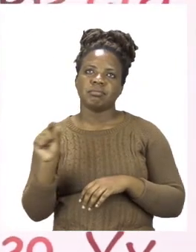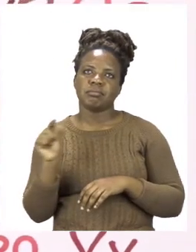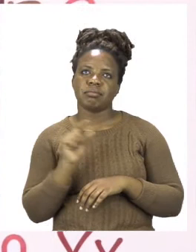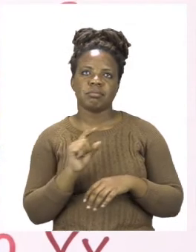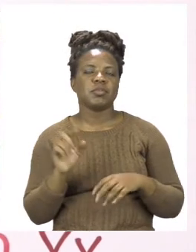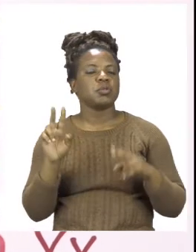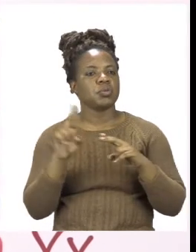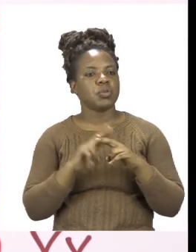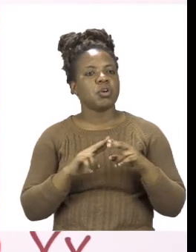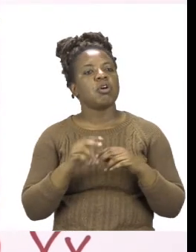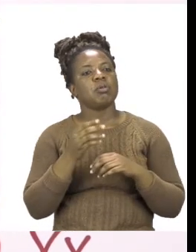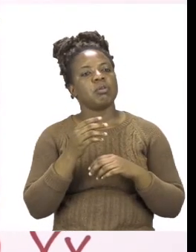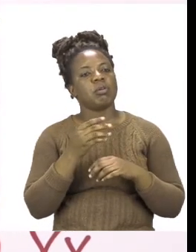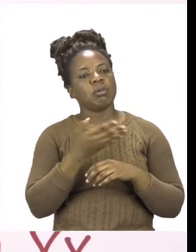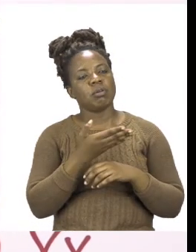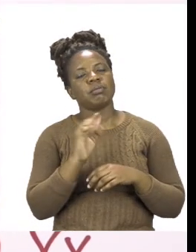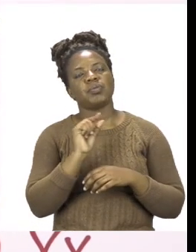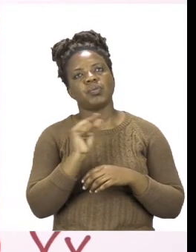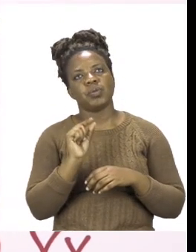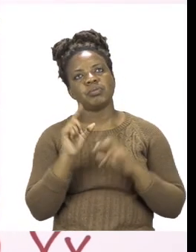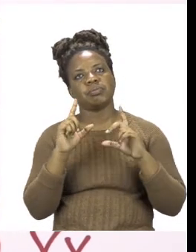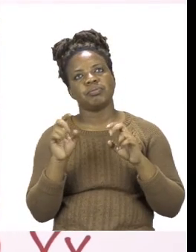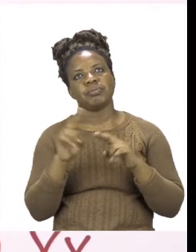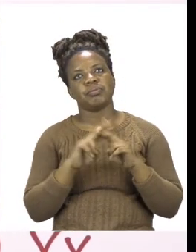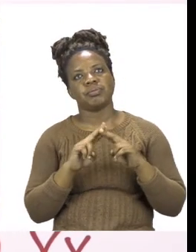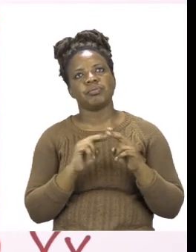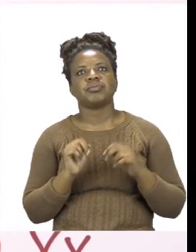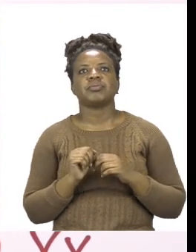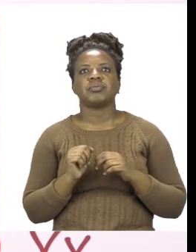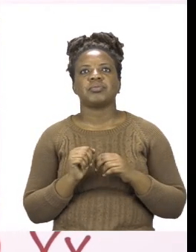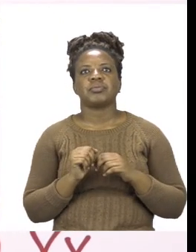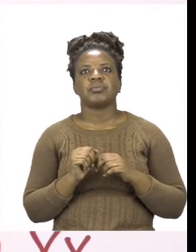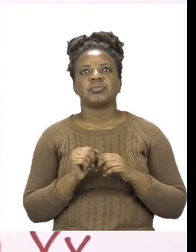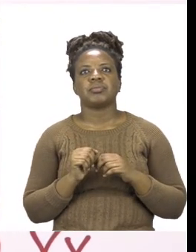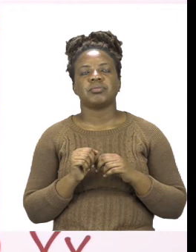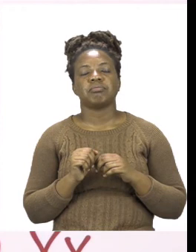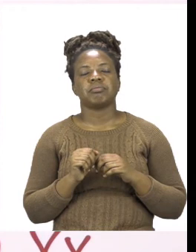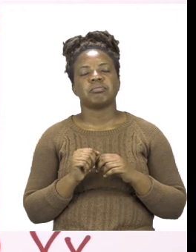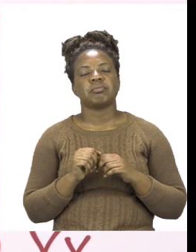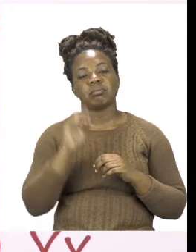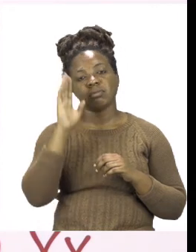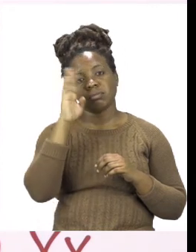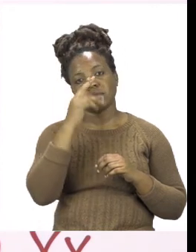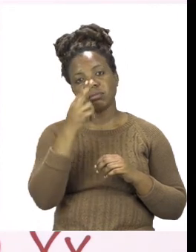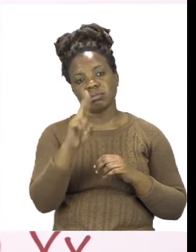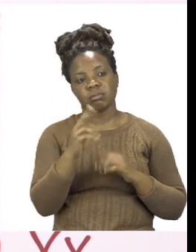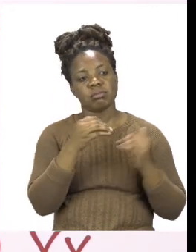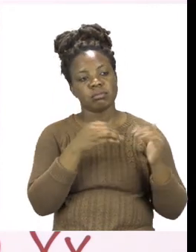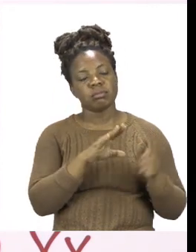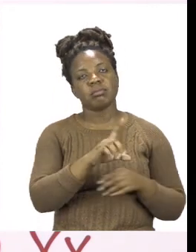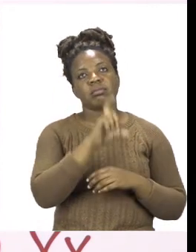words and pictures you need to. Also, don't forget to start your sentences with a capital